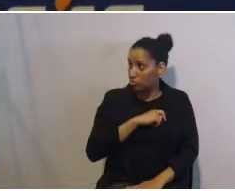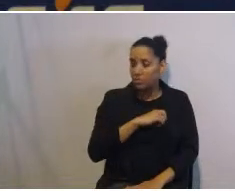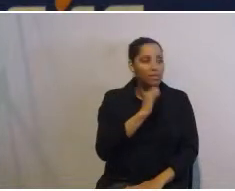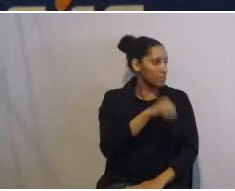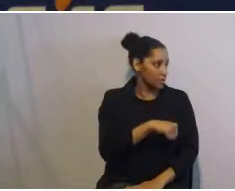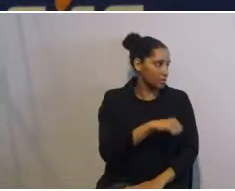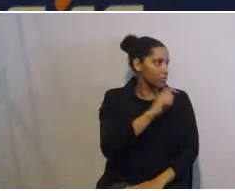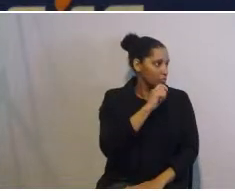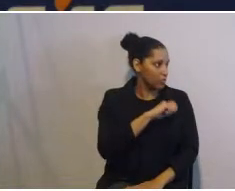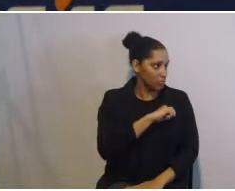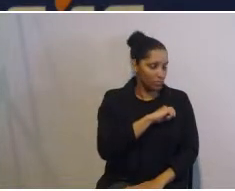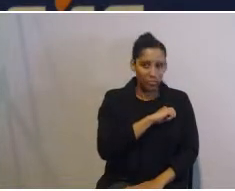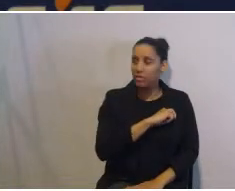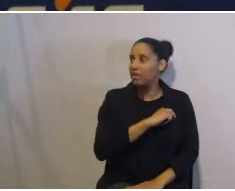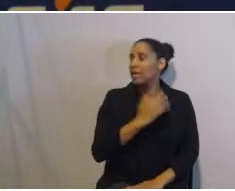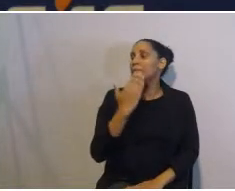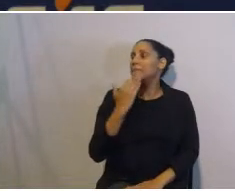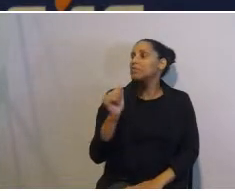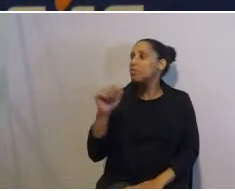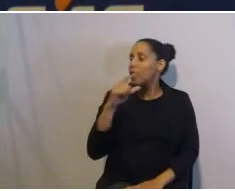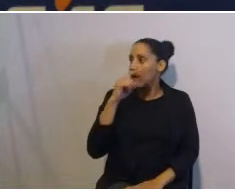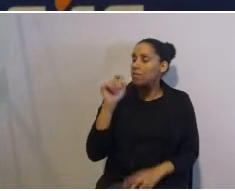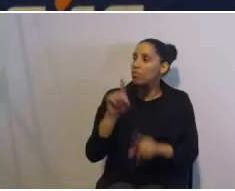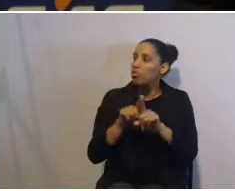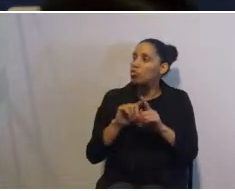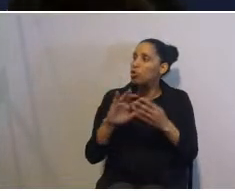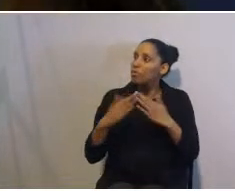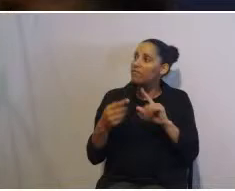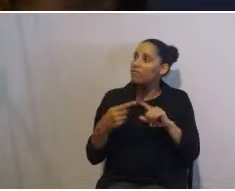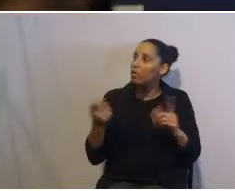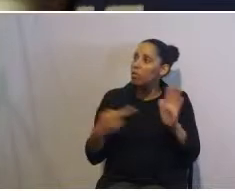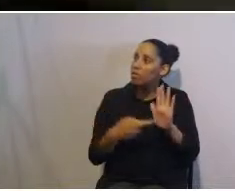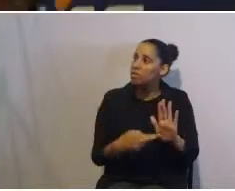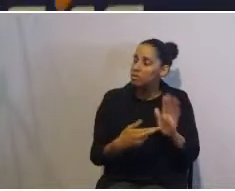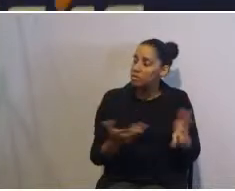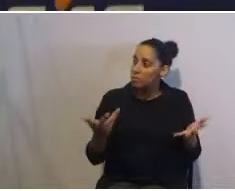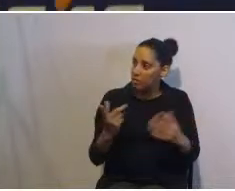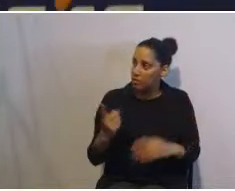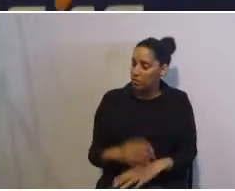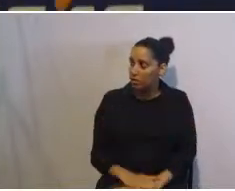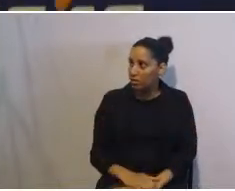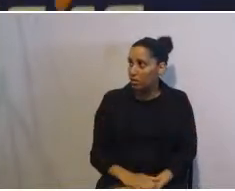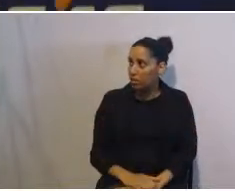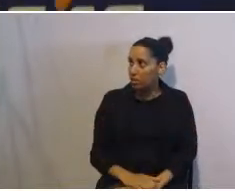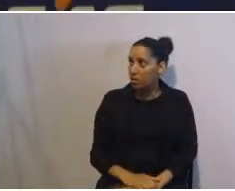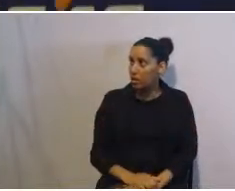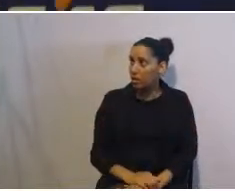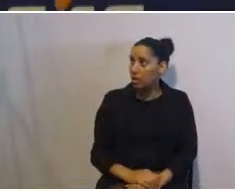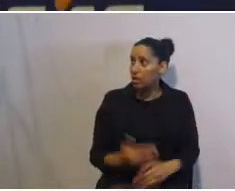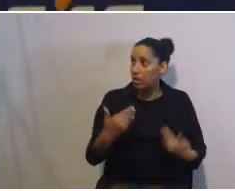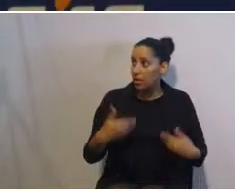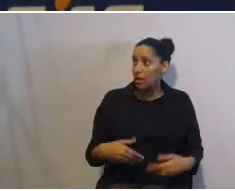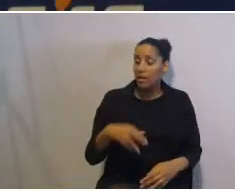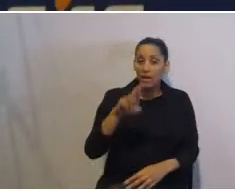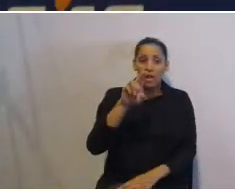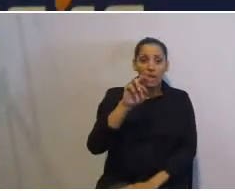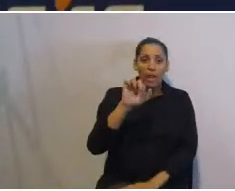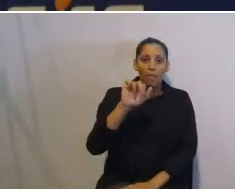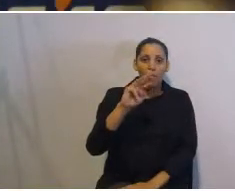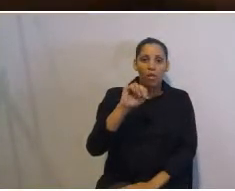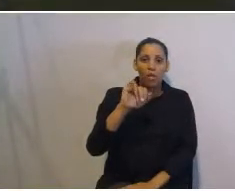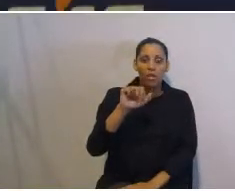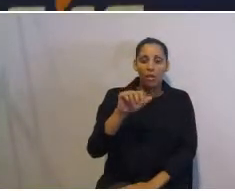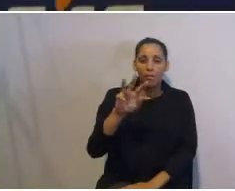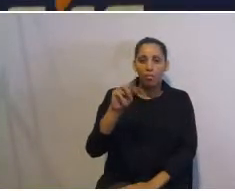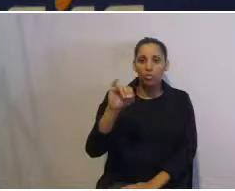do. All right, may you please state your name and the community that you are representing today? I'm Meralda Musibi, and I'm